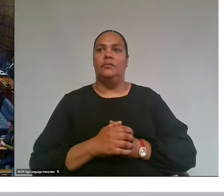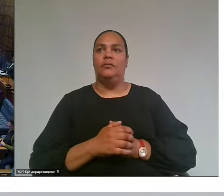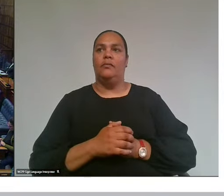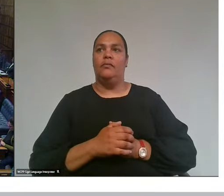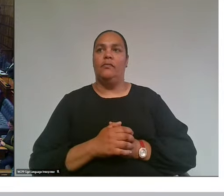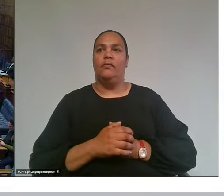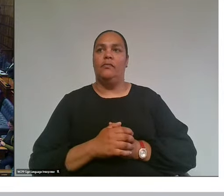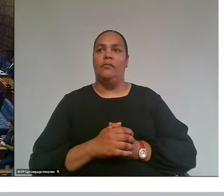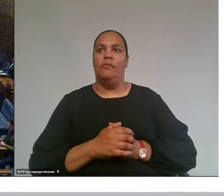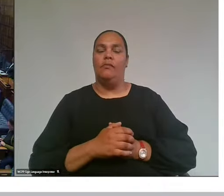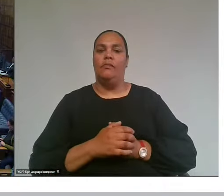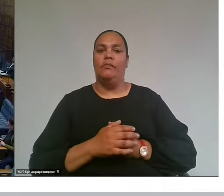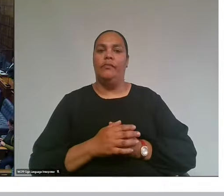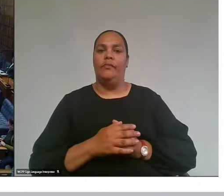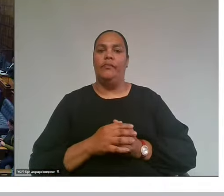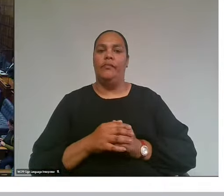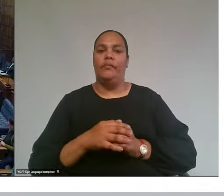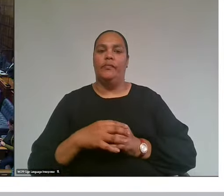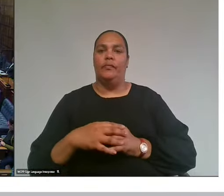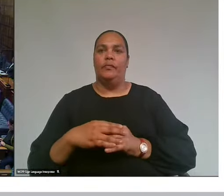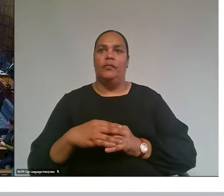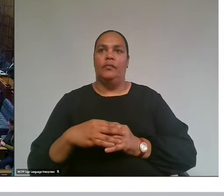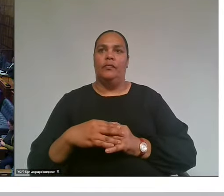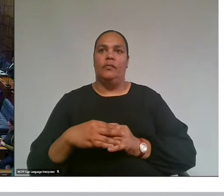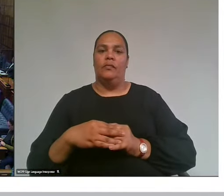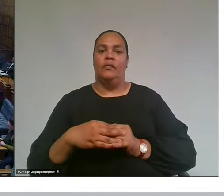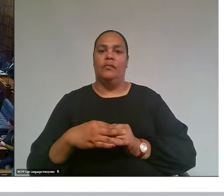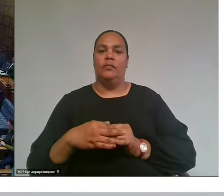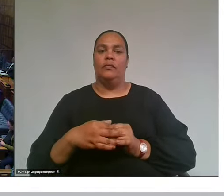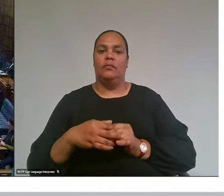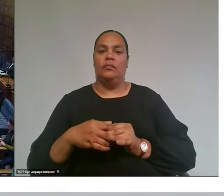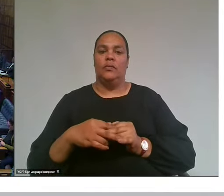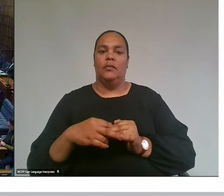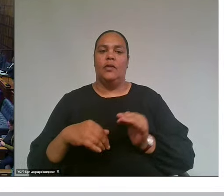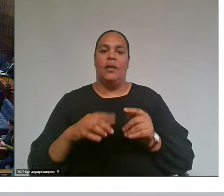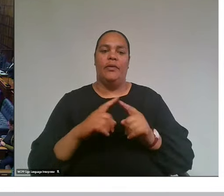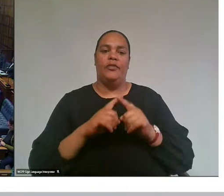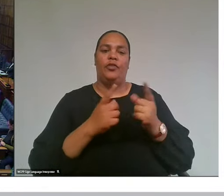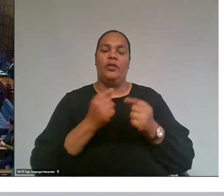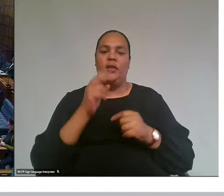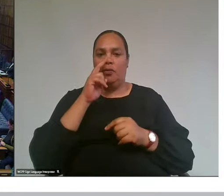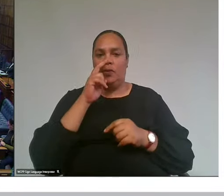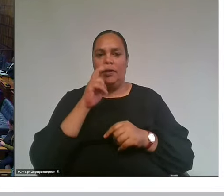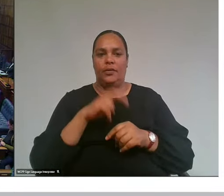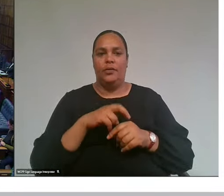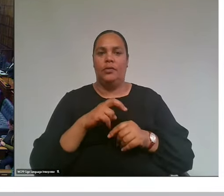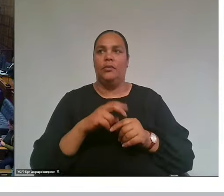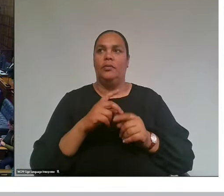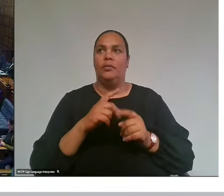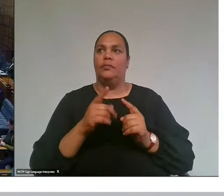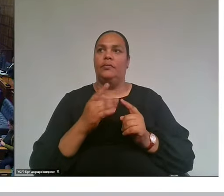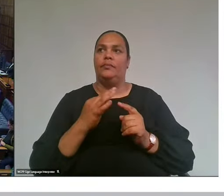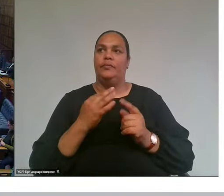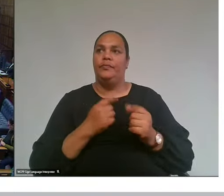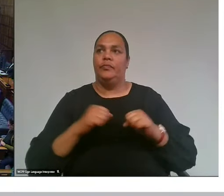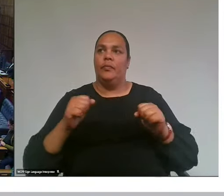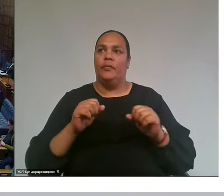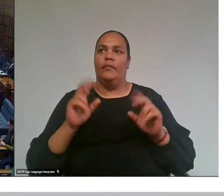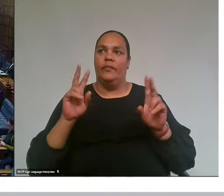sorry am I the T okay so if I could just oh yes the spatial